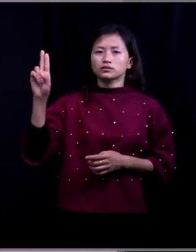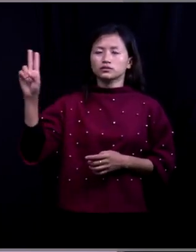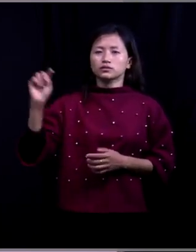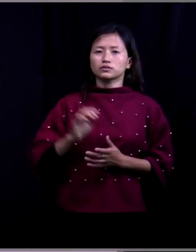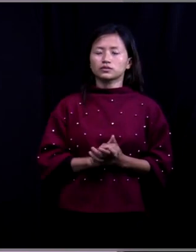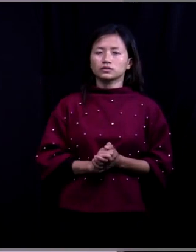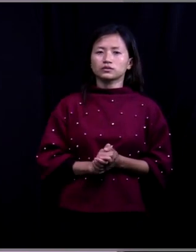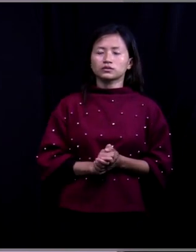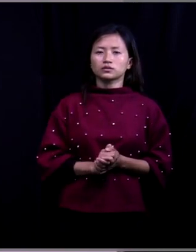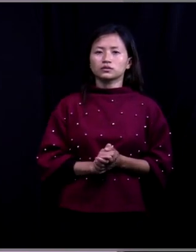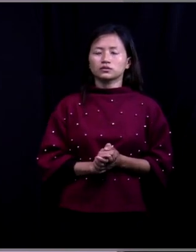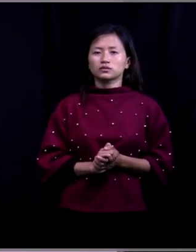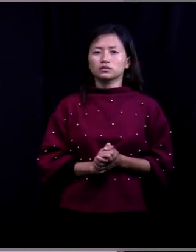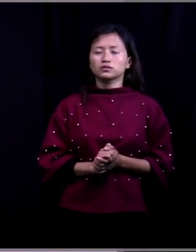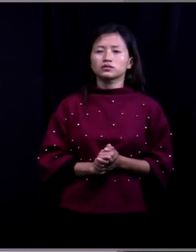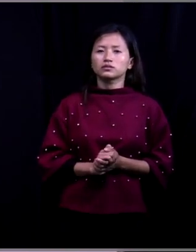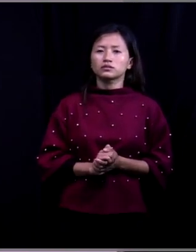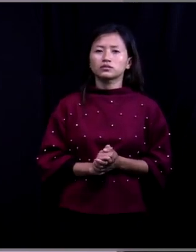6.022